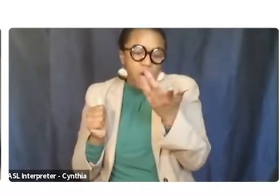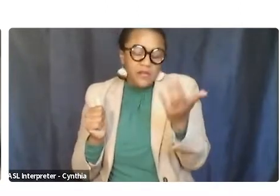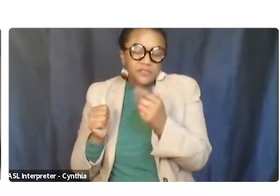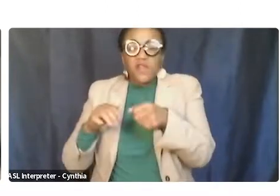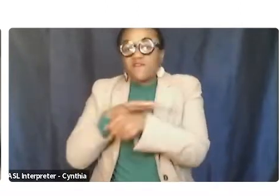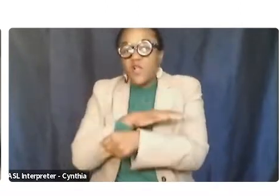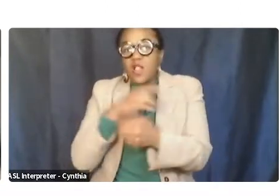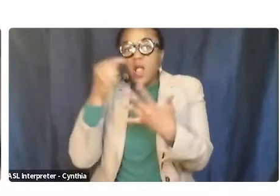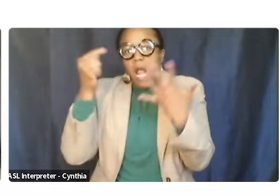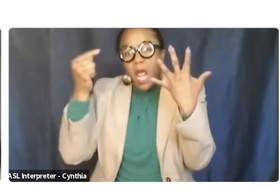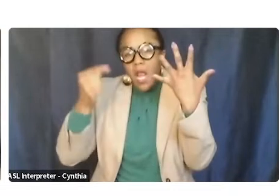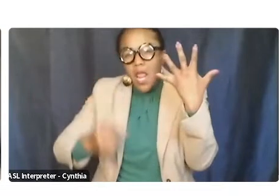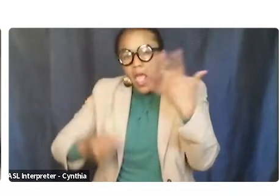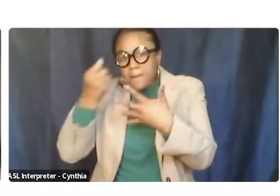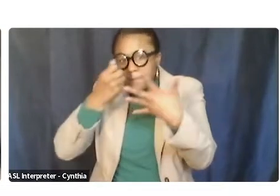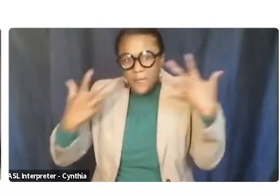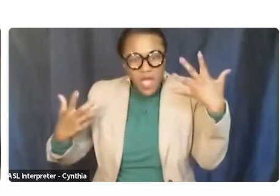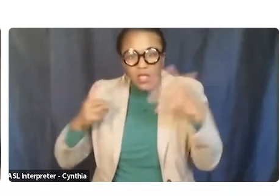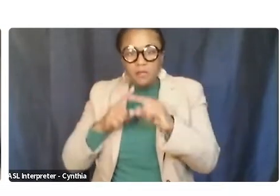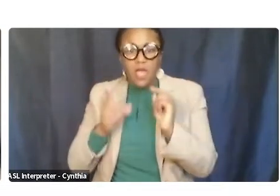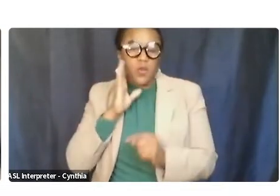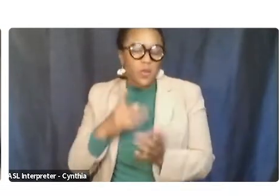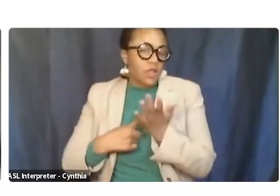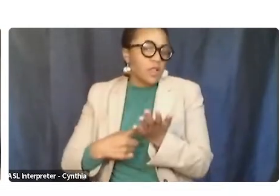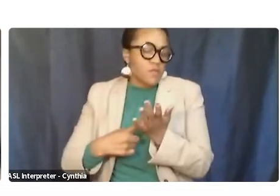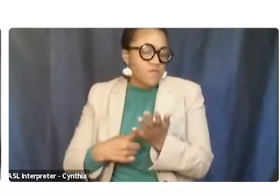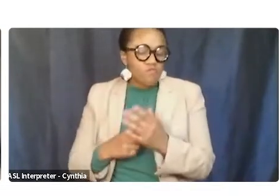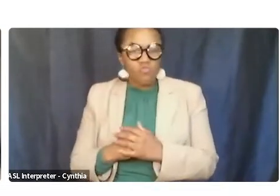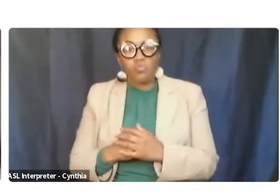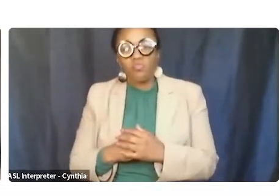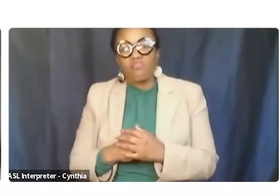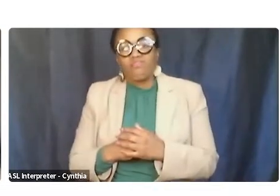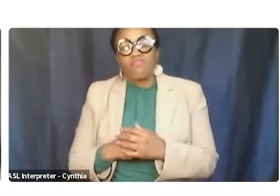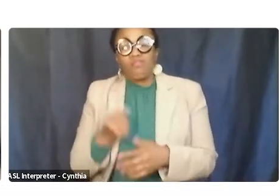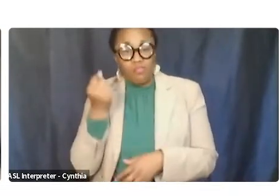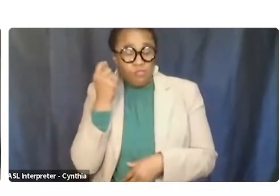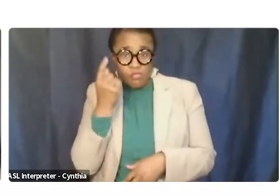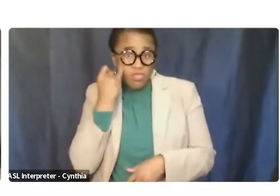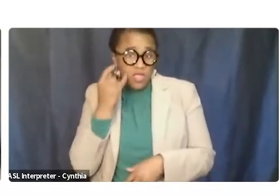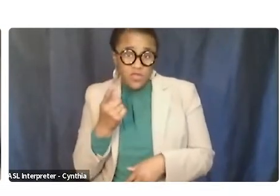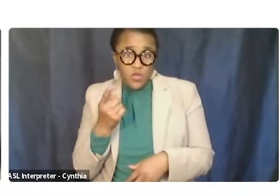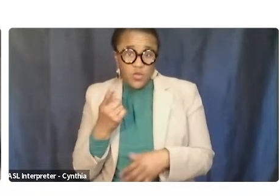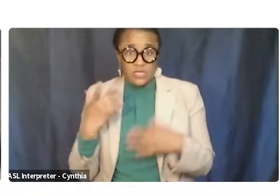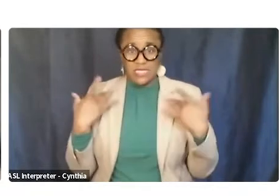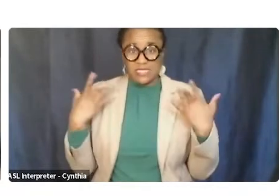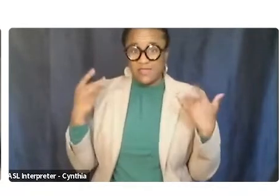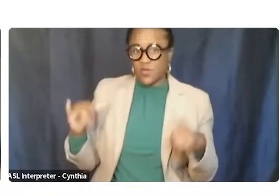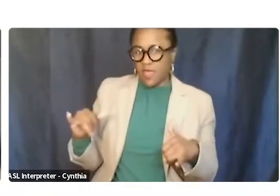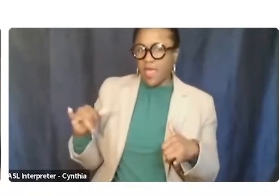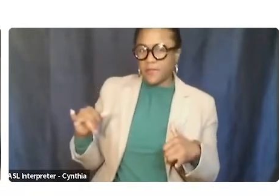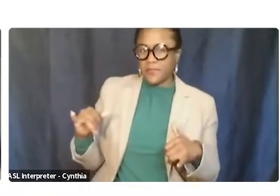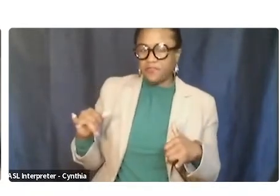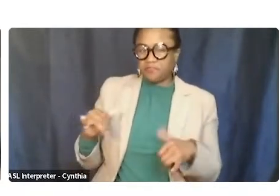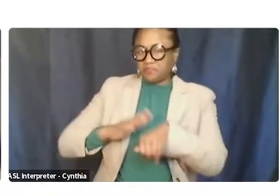full detail, but that will be touched on. And so please know that if you are sensitive to that,